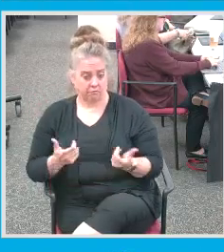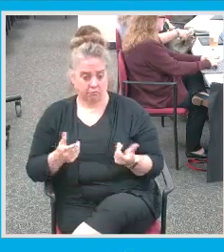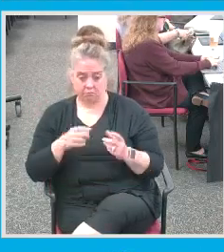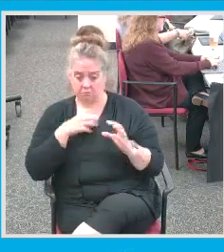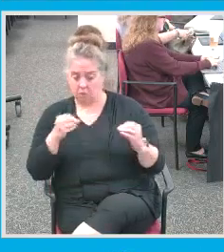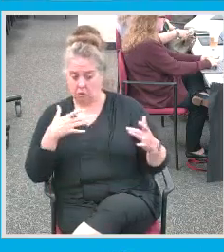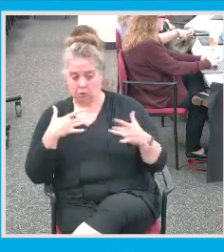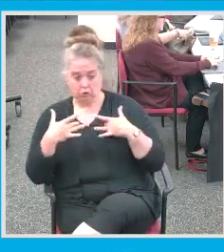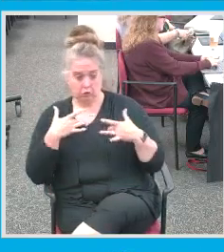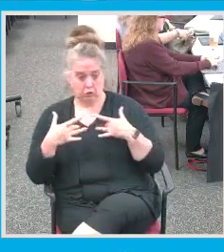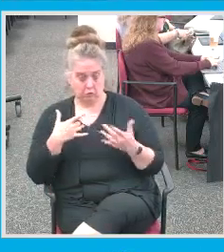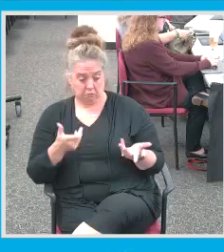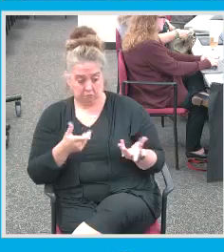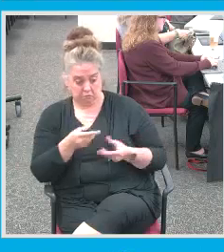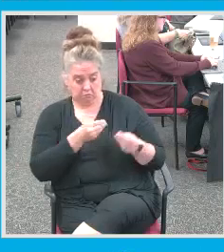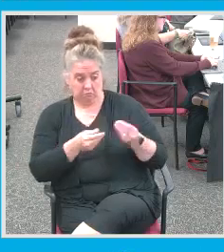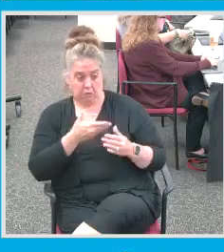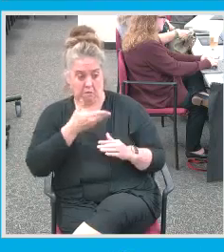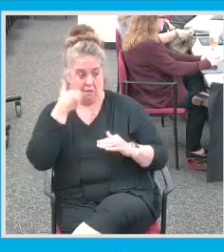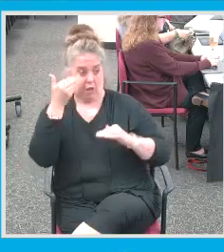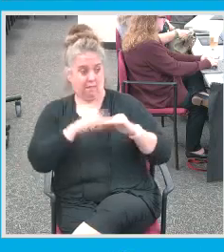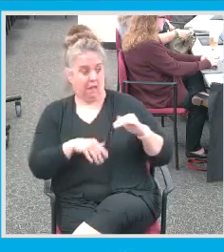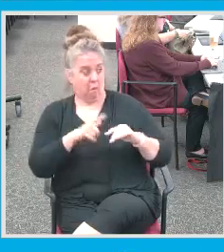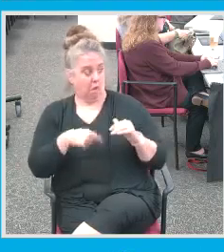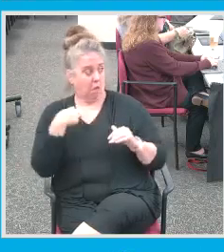Do you guys have any questions for me?